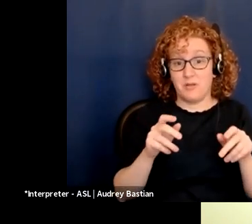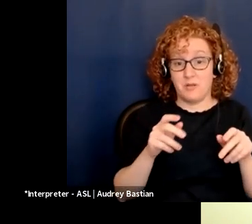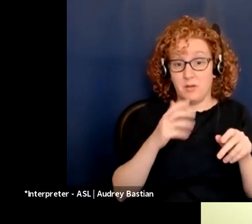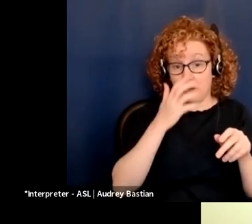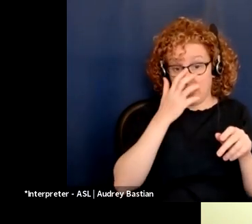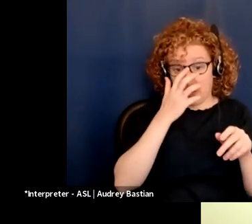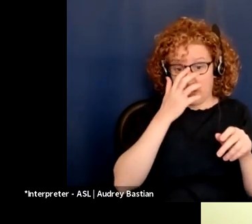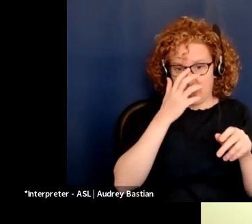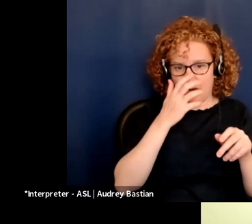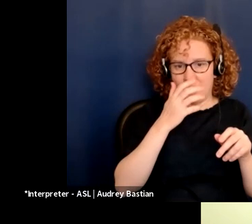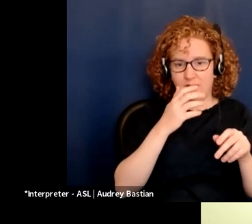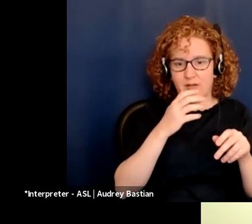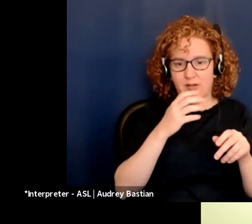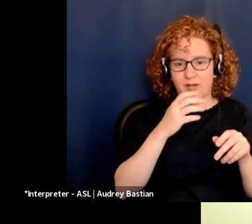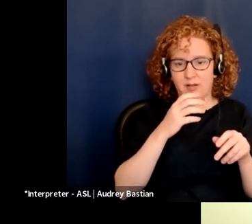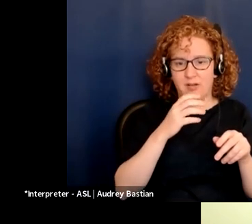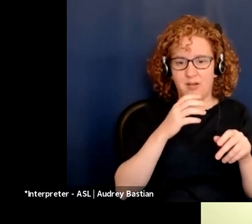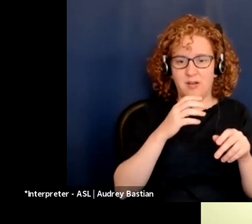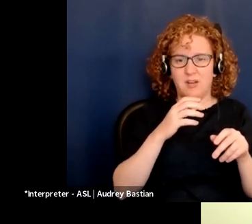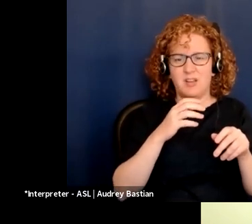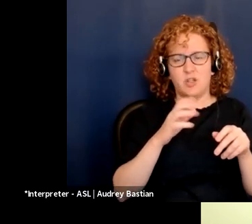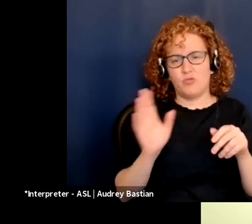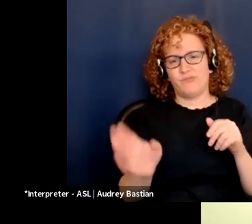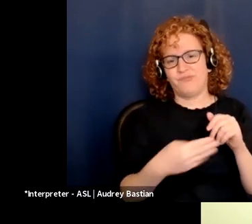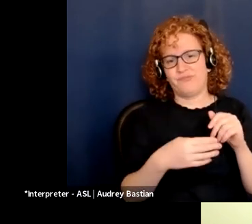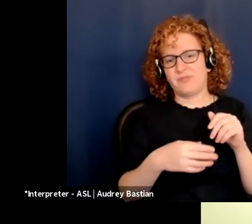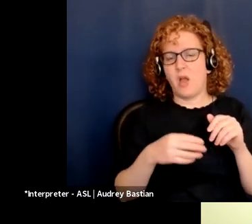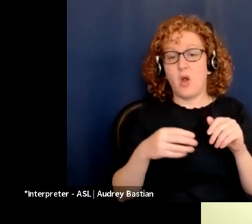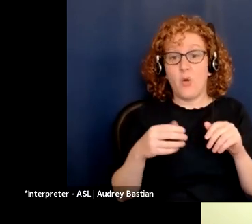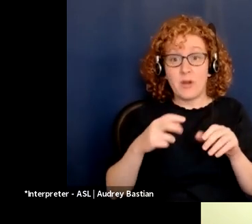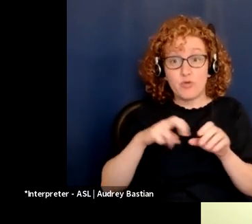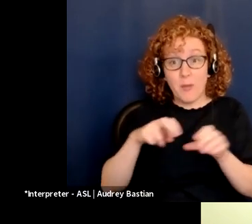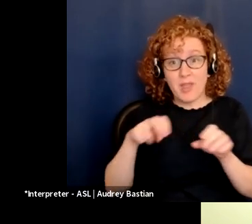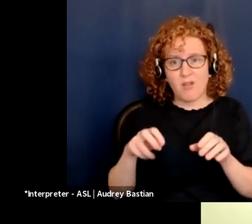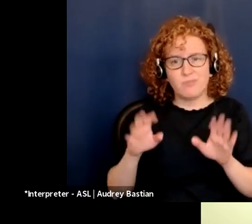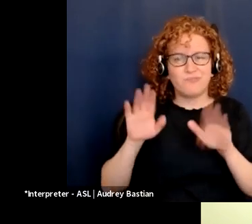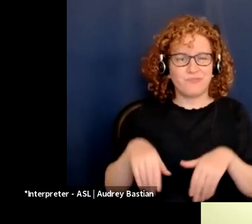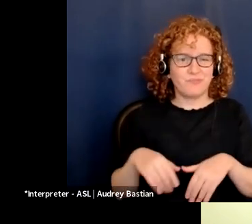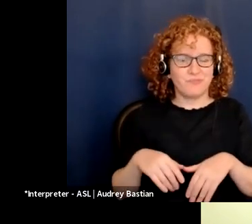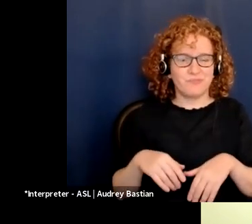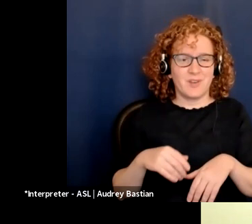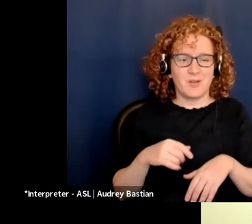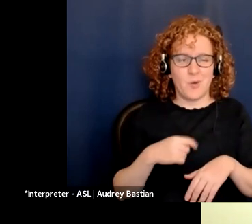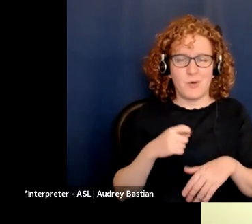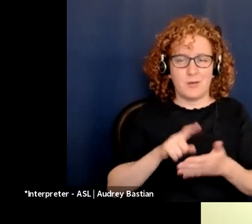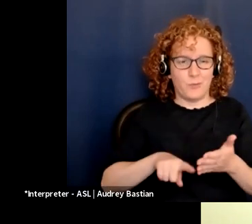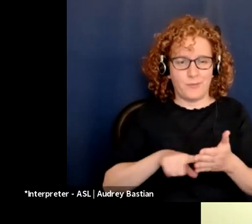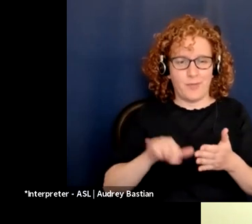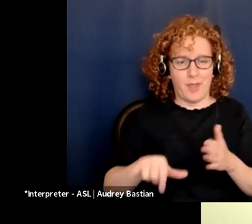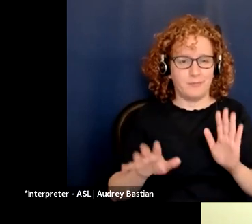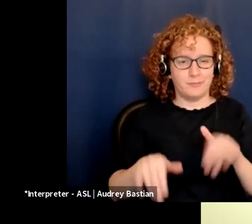think, to sweep that under the rug and go, not a problem here, don't need to think about that.